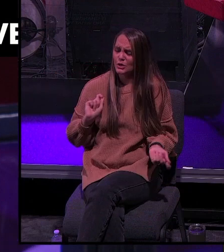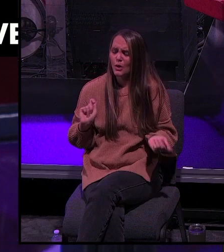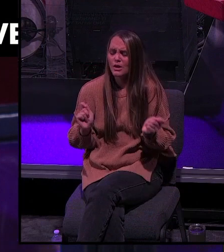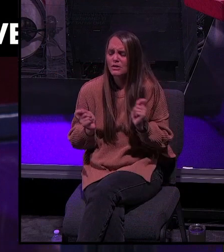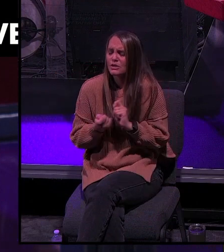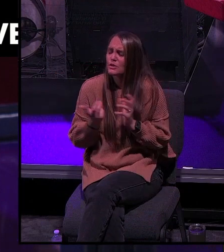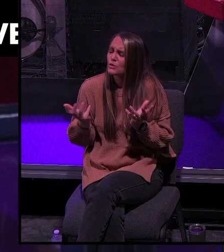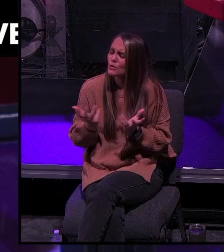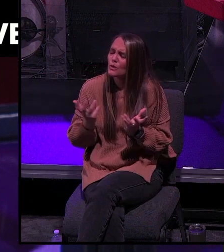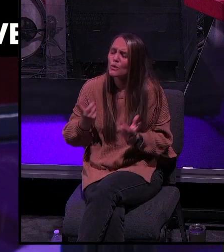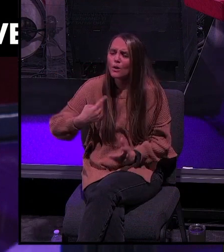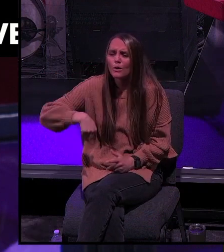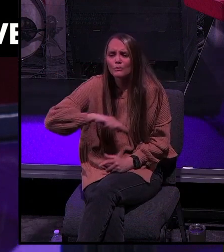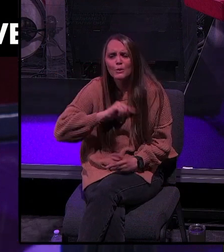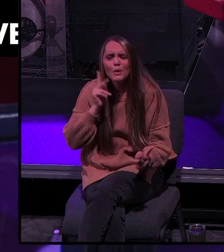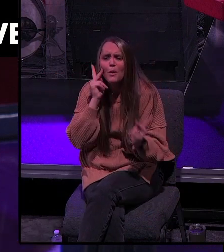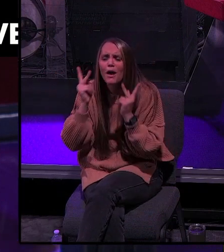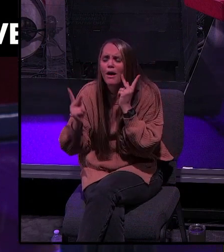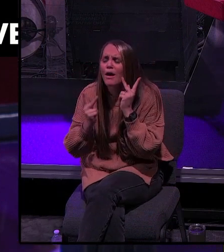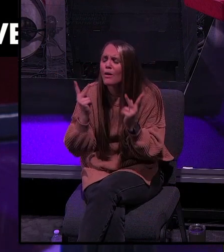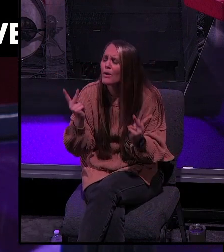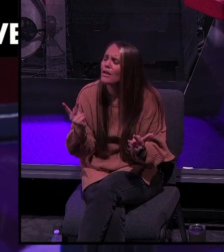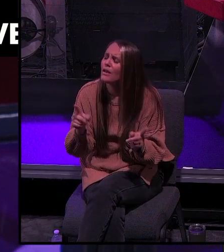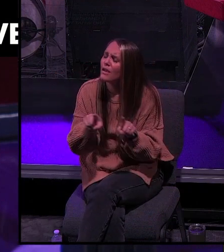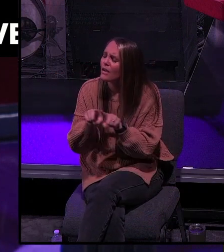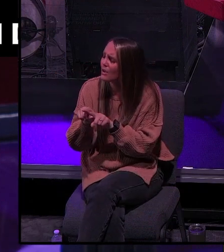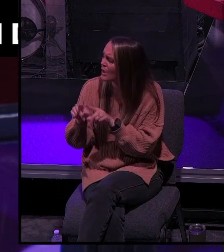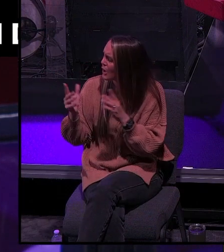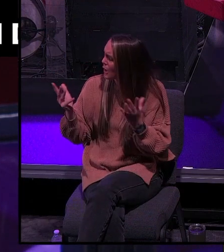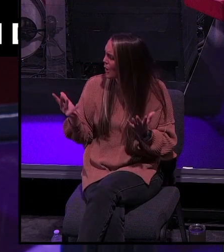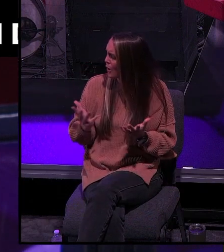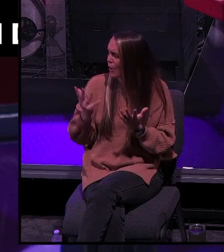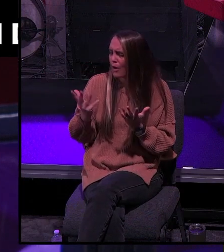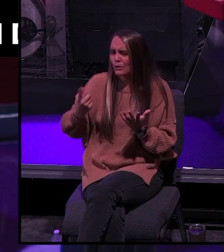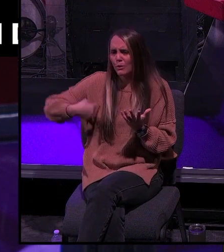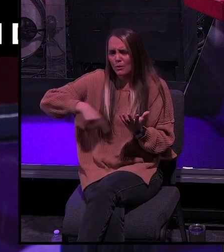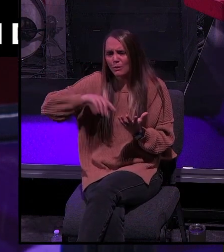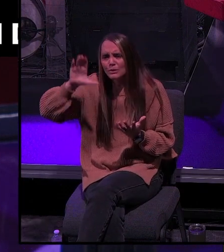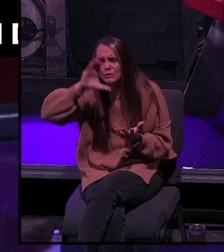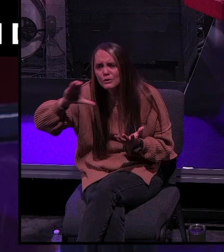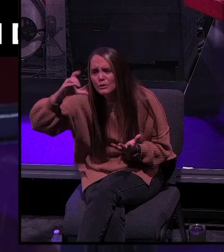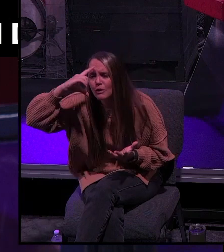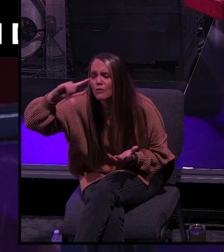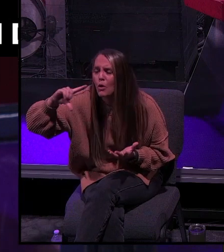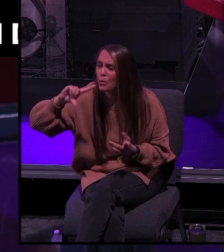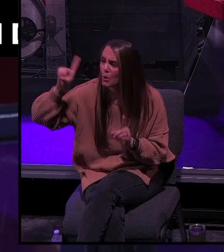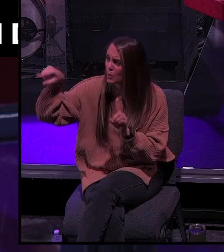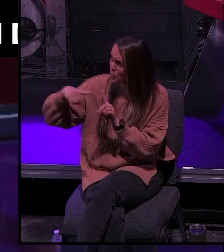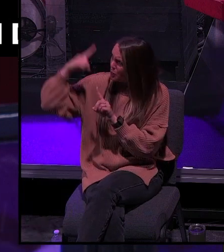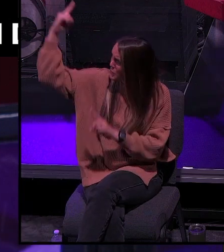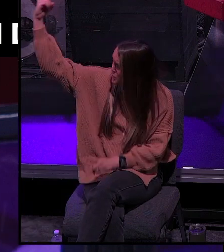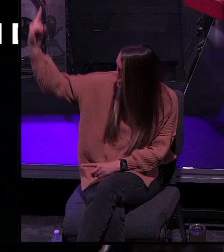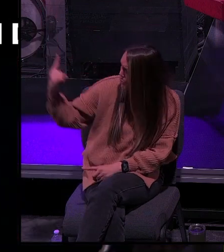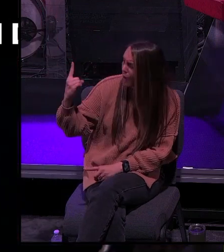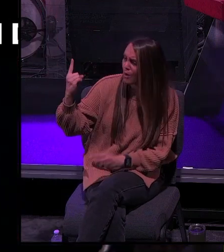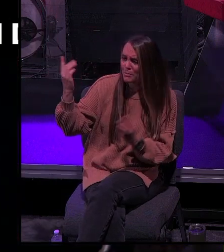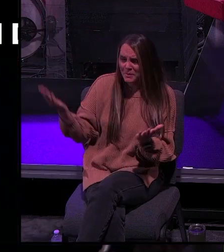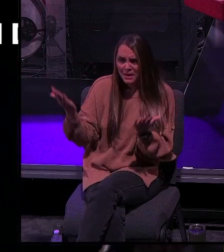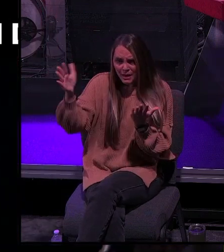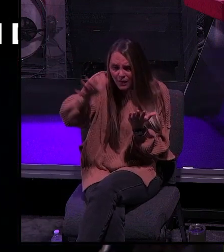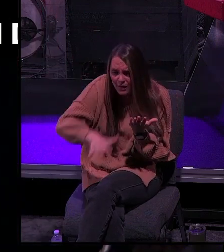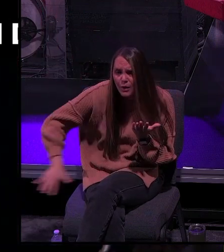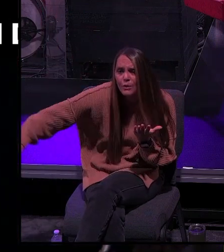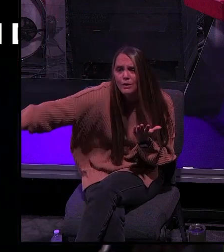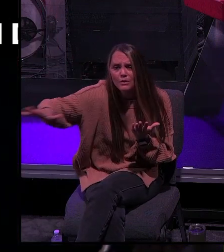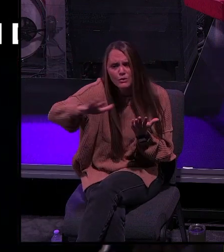changes what we see and what we seek. When you come in the